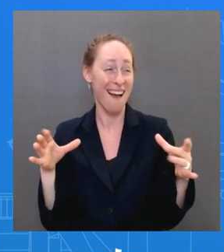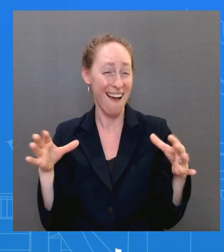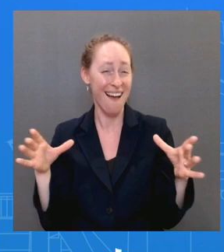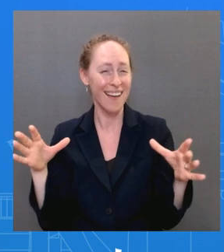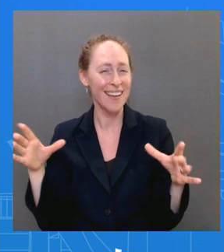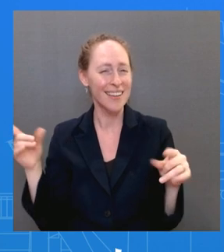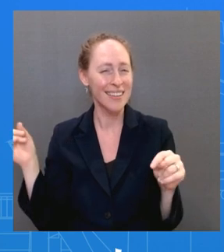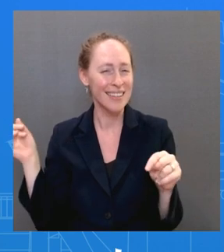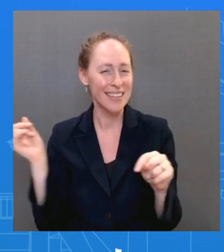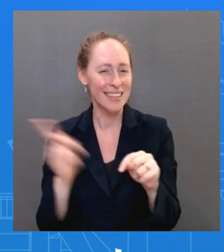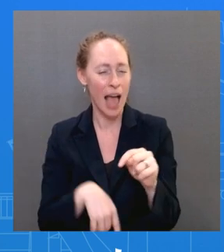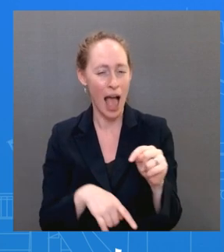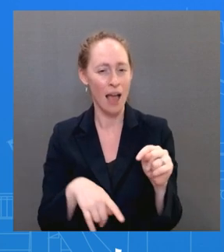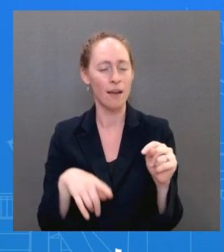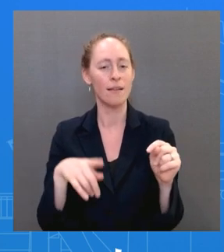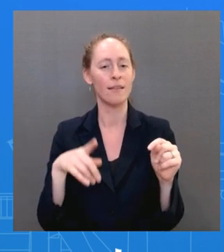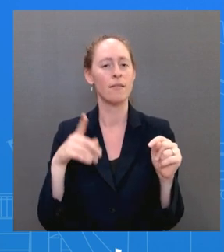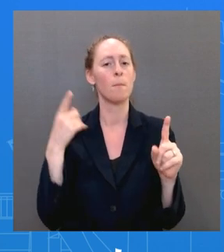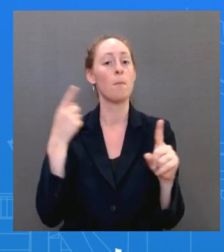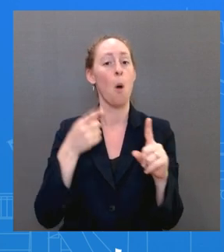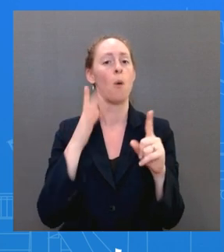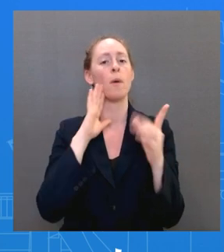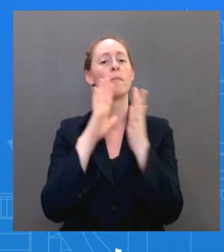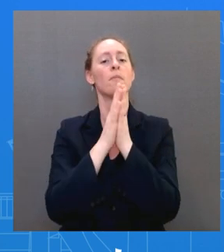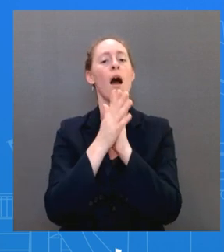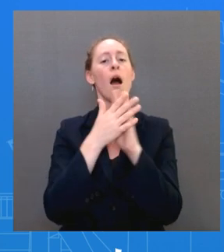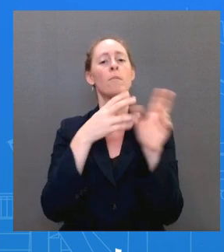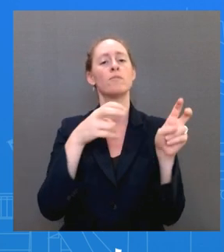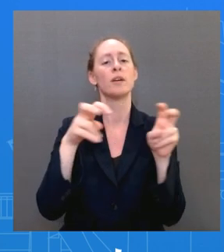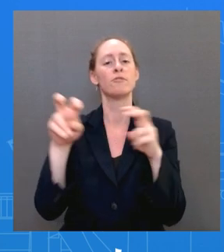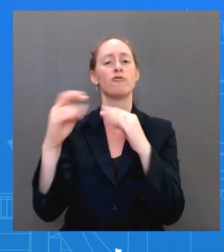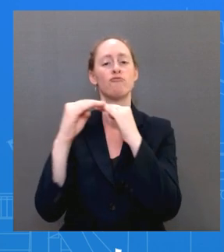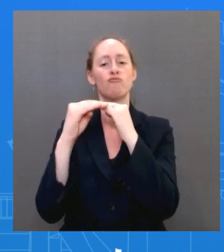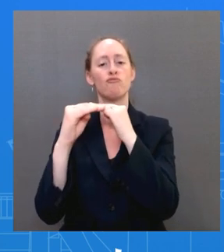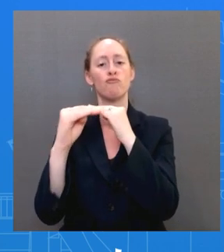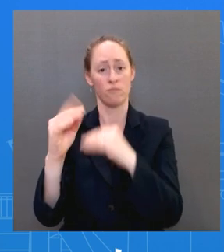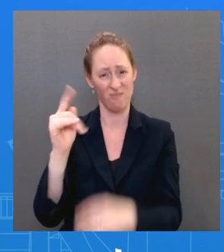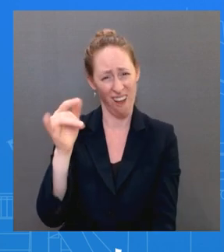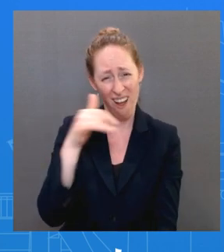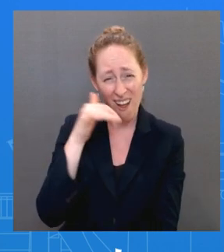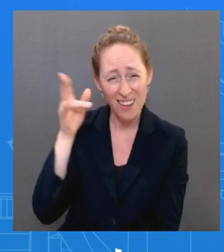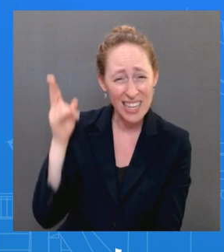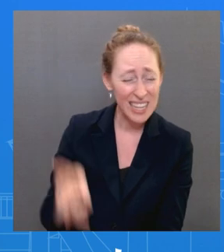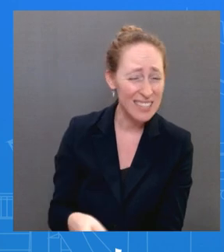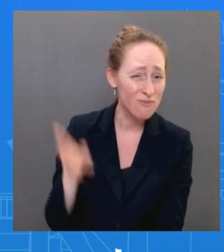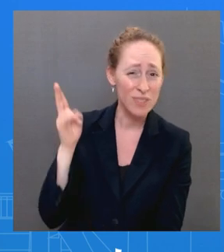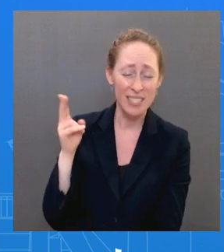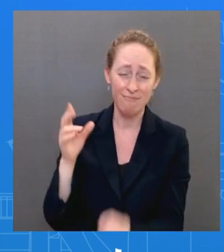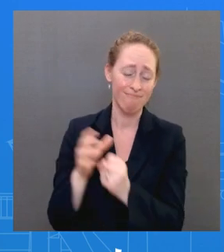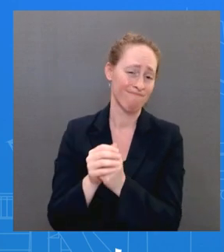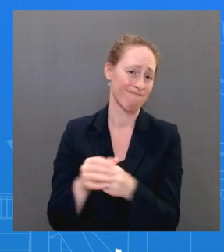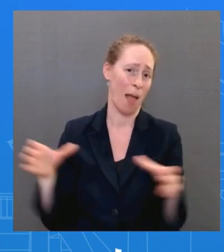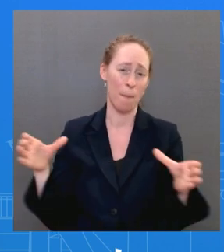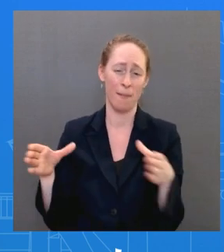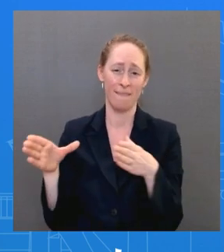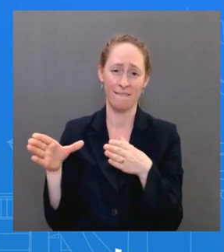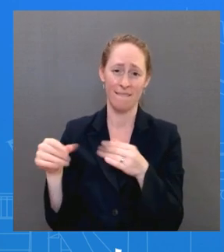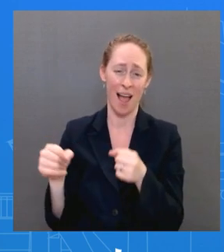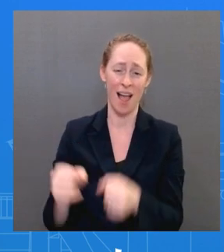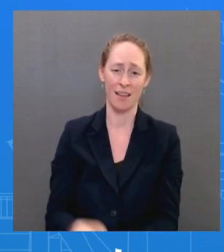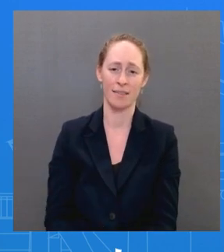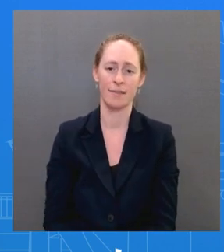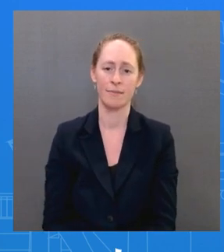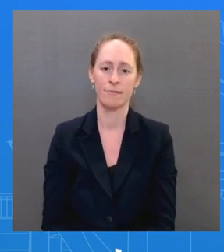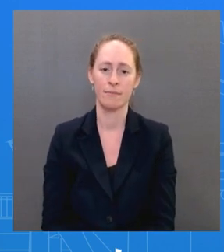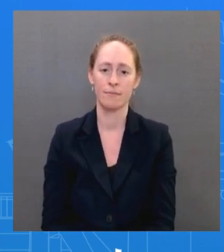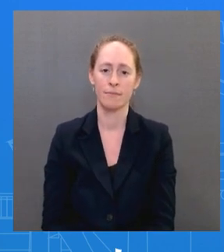historic numbers. Those are, if you think about the 1.1 million jobs, we are back to where we were at pre-pandemic levels.